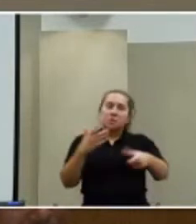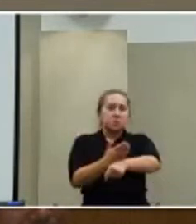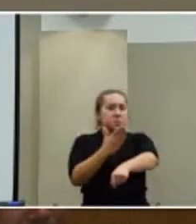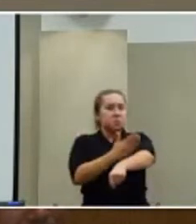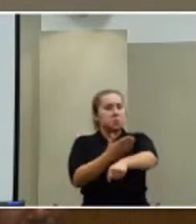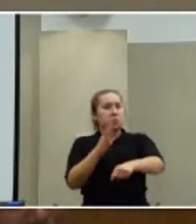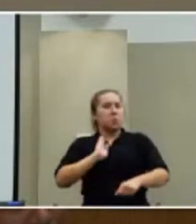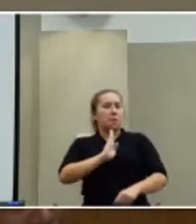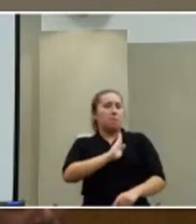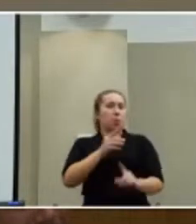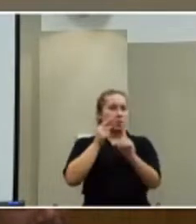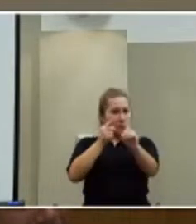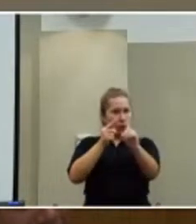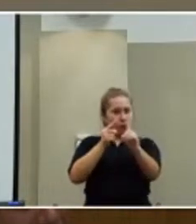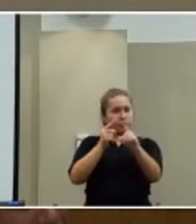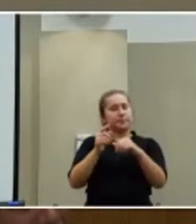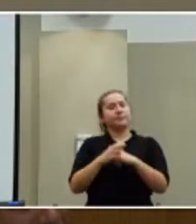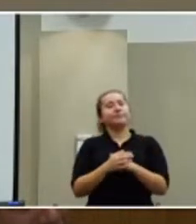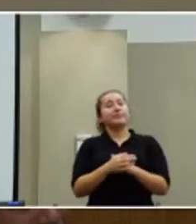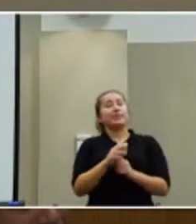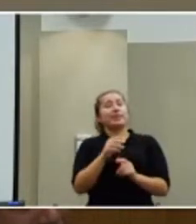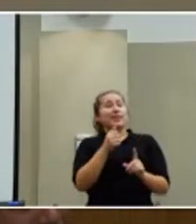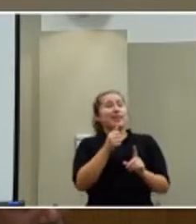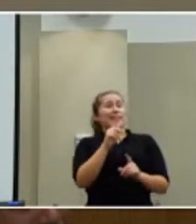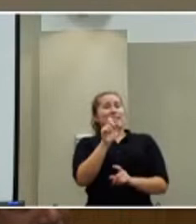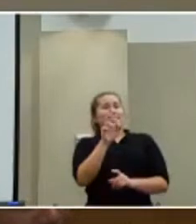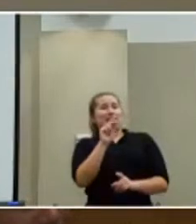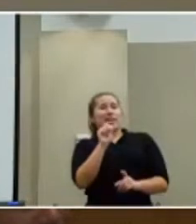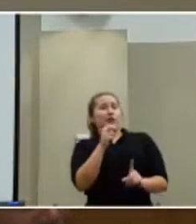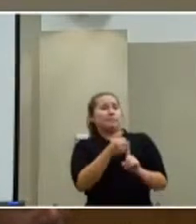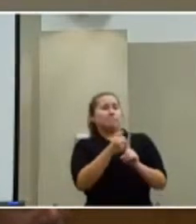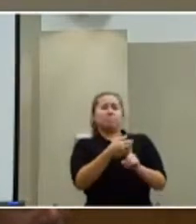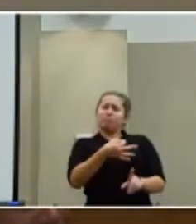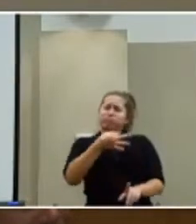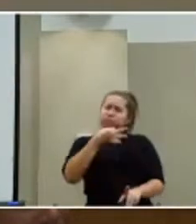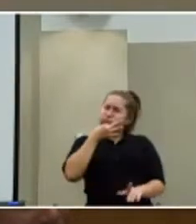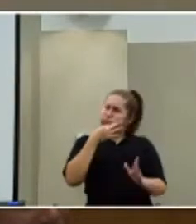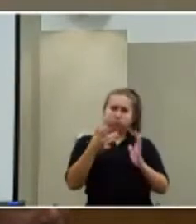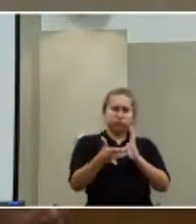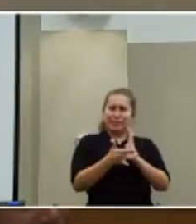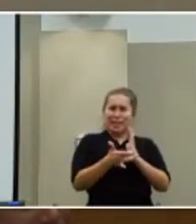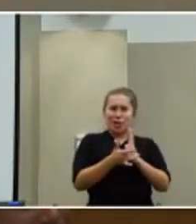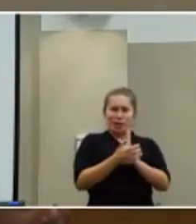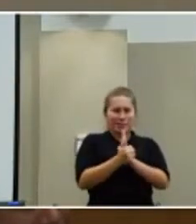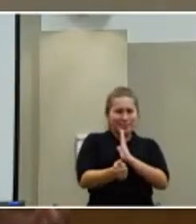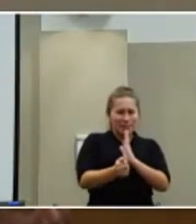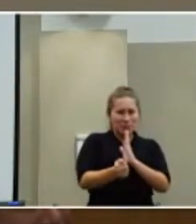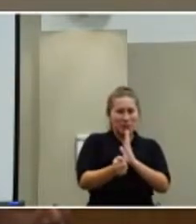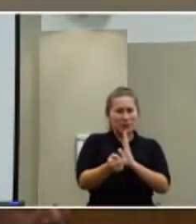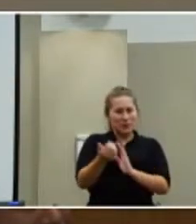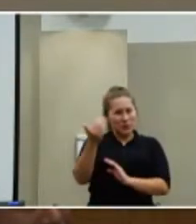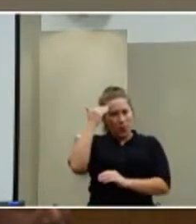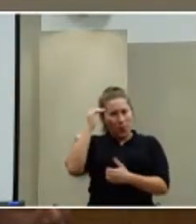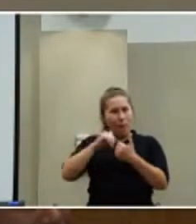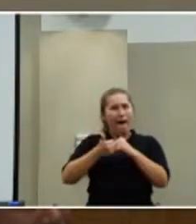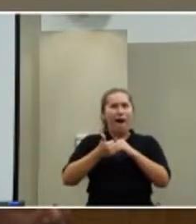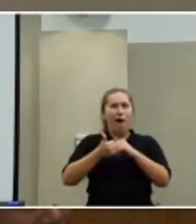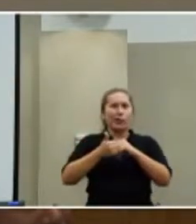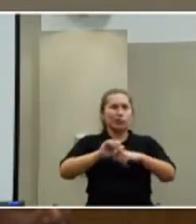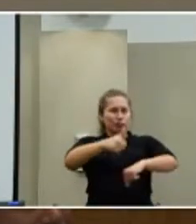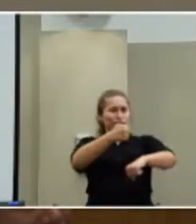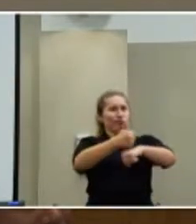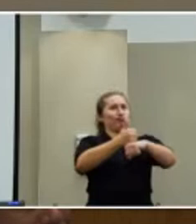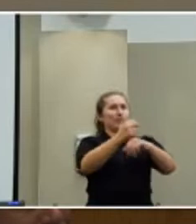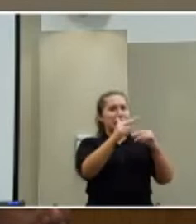direction. Karen is excellent on the technical skills of how to get buildings and